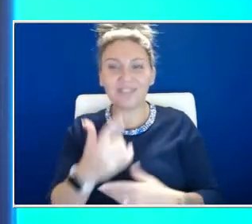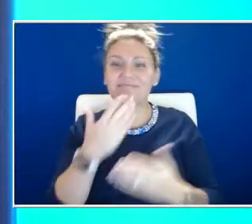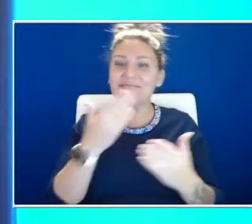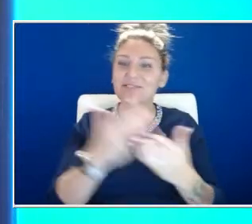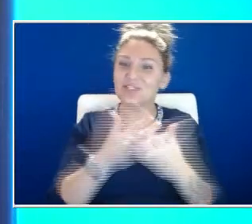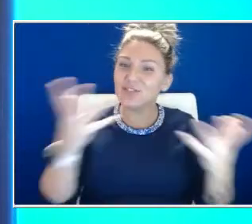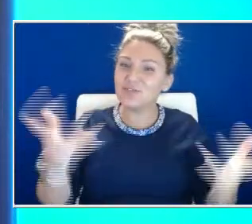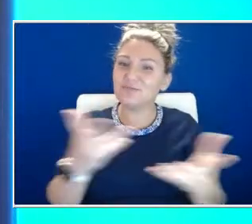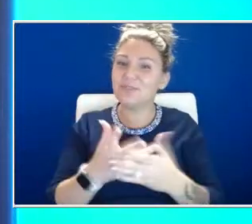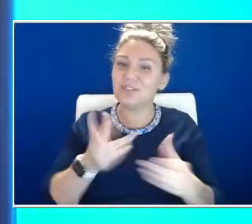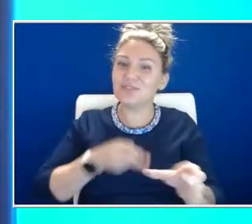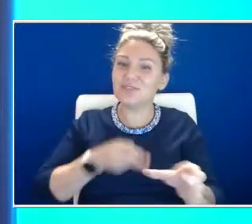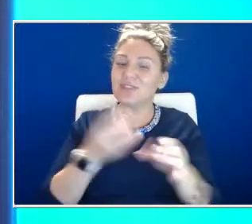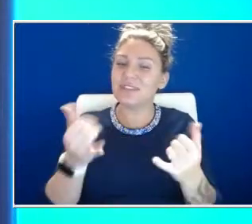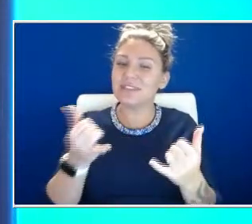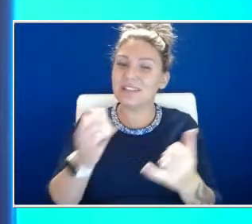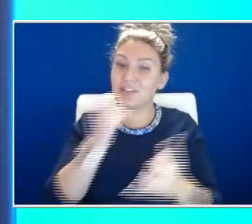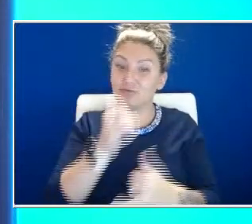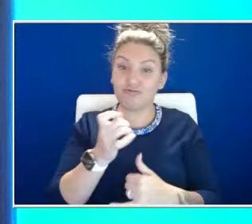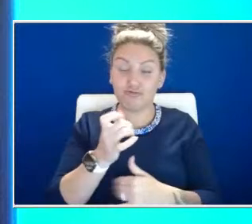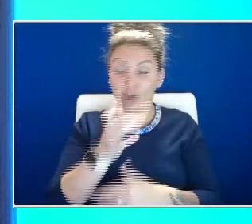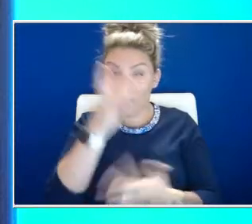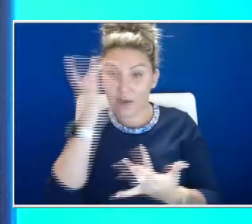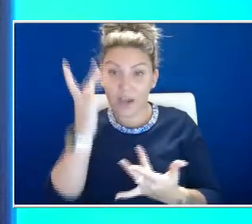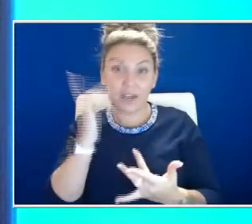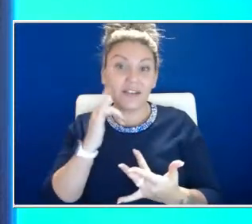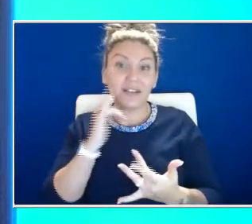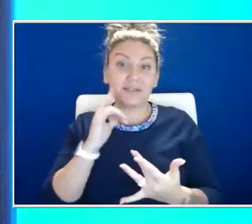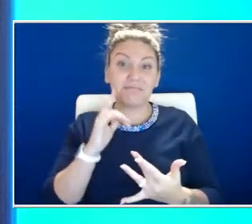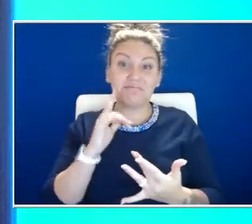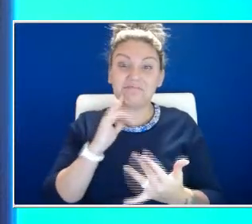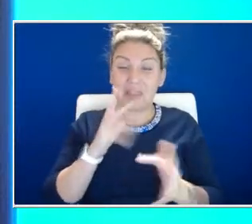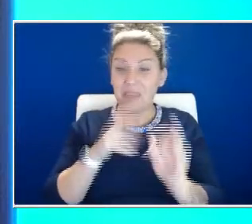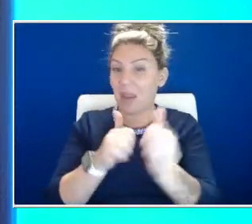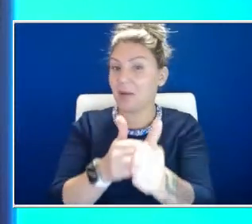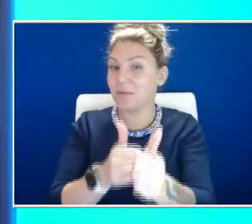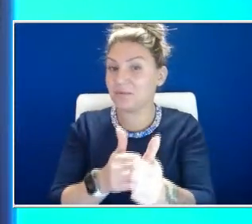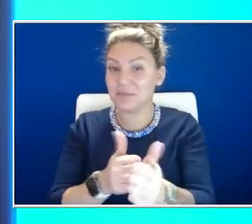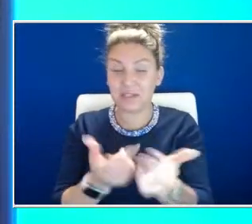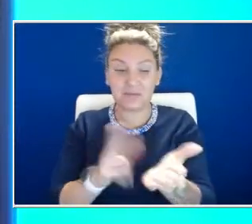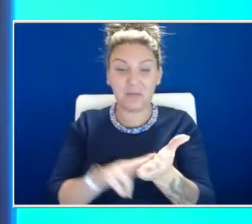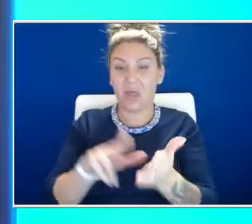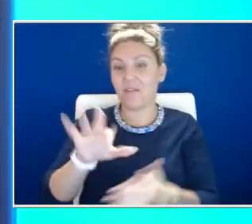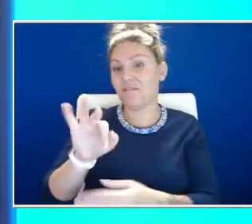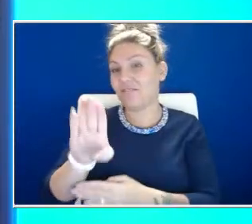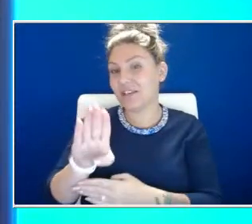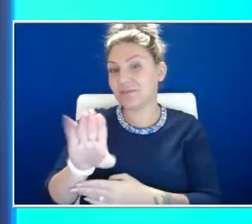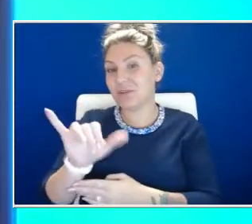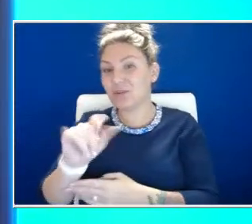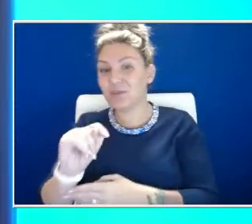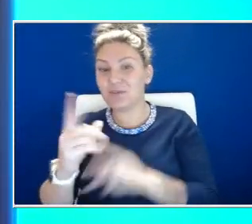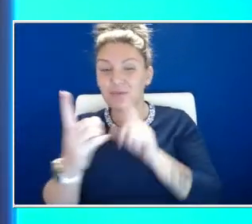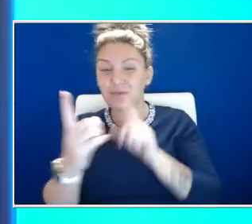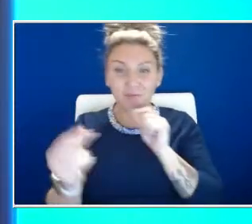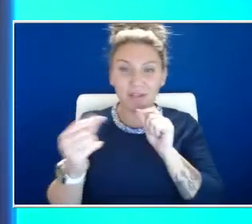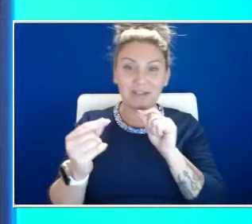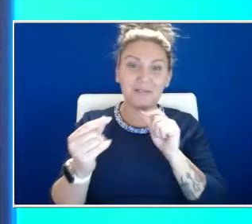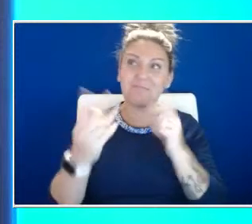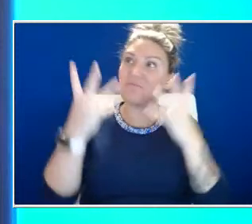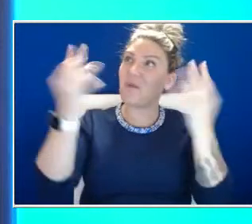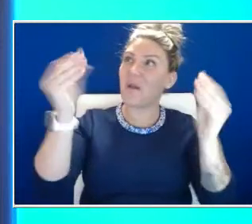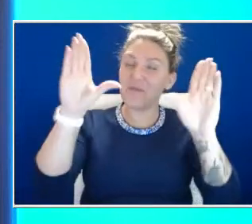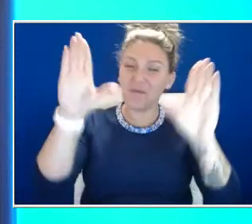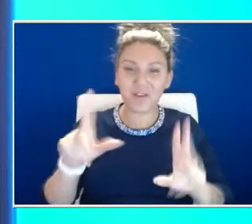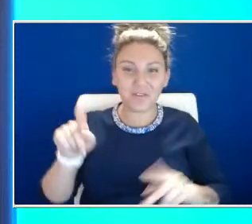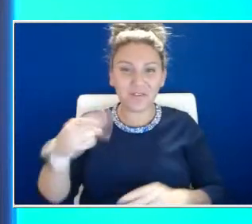being with us today. Don't forget you can catch our updates anytime by logging back onto Facebook, YouTube, and Twitter. Go out, make it a great Thursday. We'll